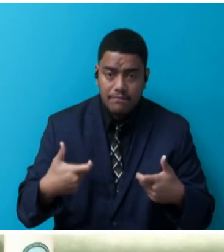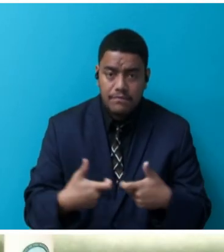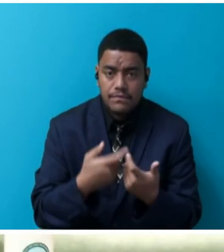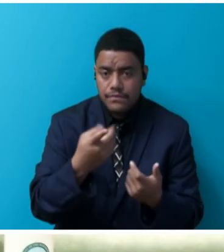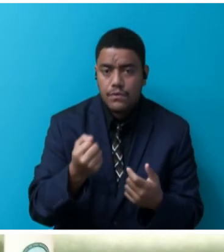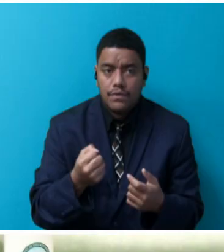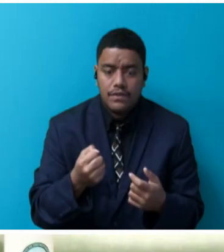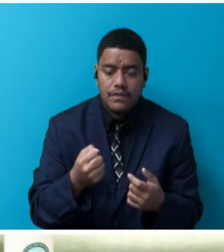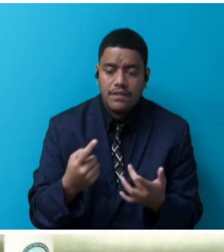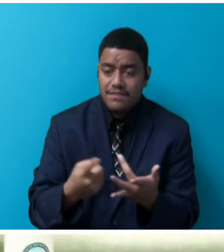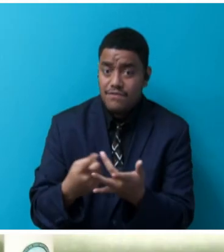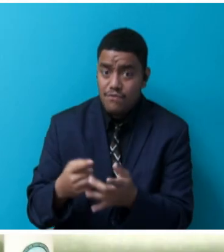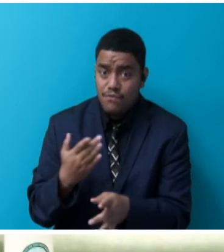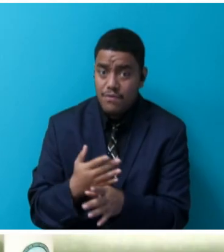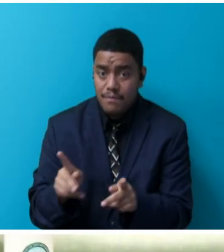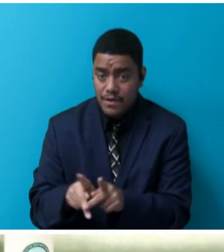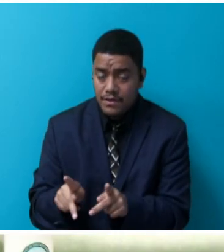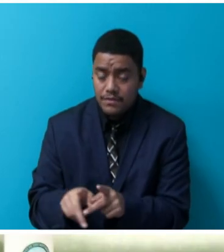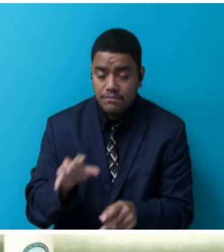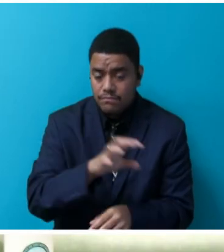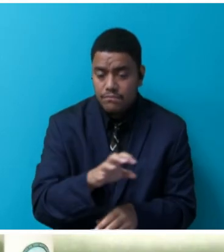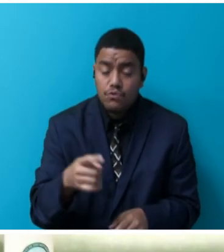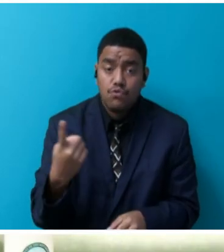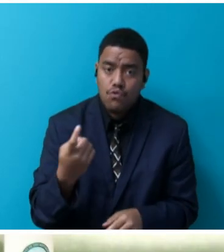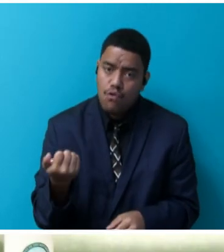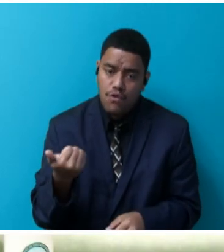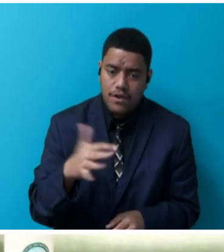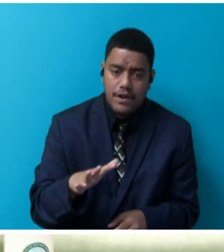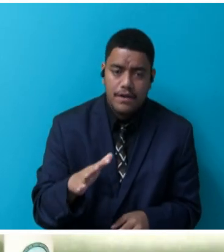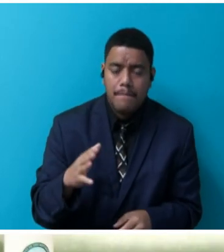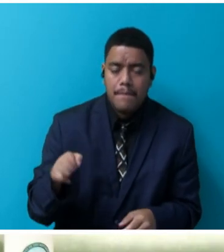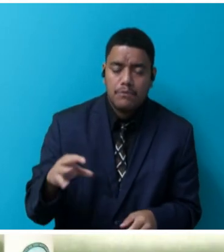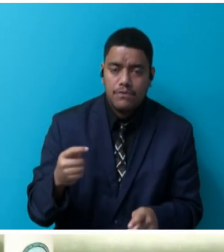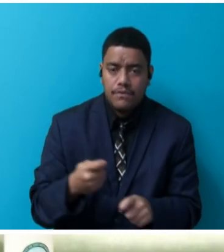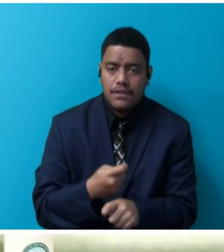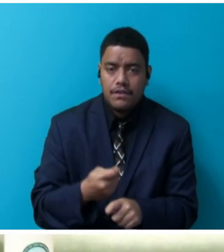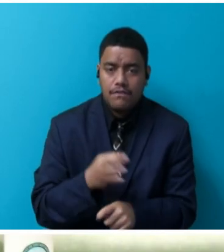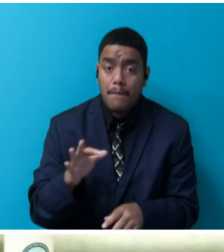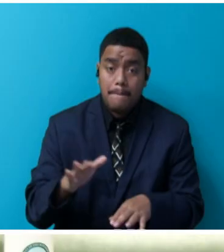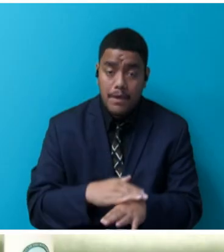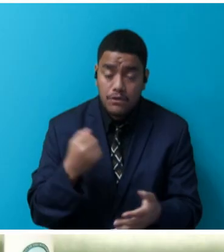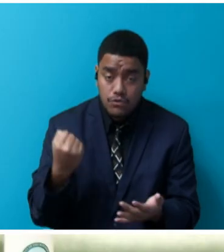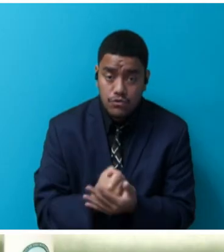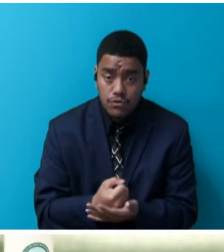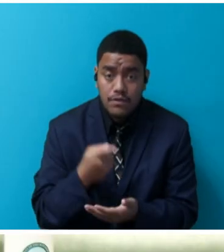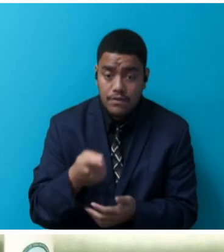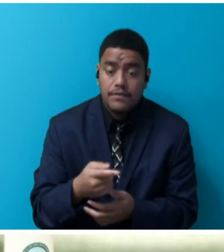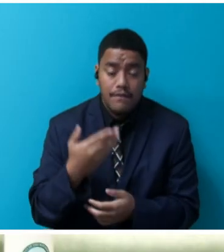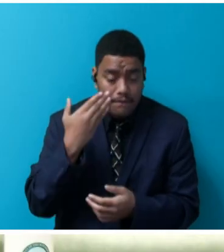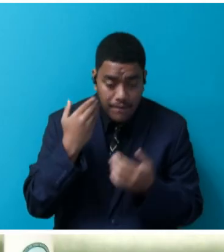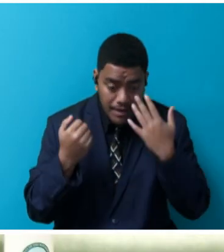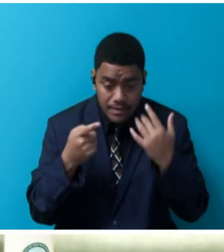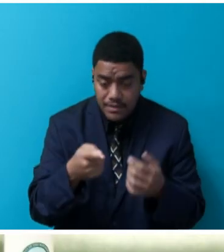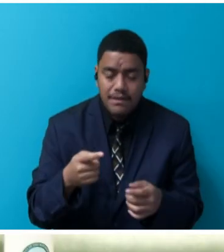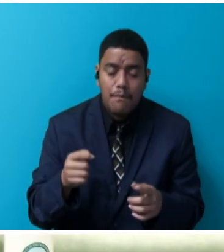with stakeholders, many of whom are already members of the task force, to ensure that the findings provide an